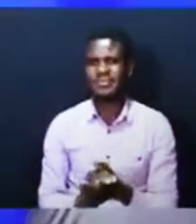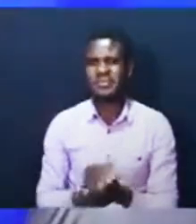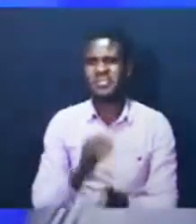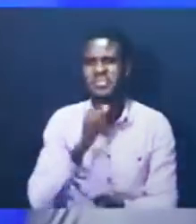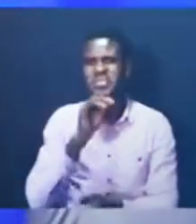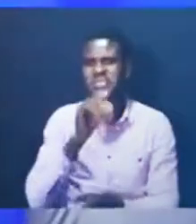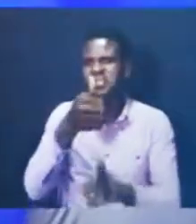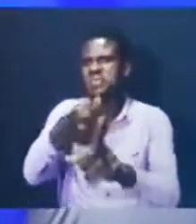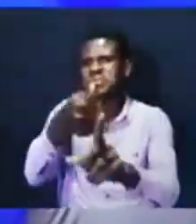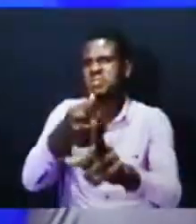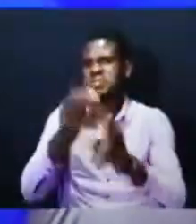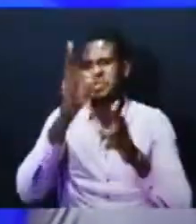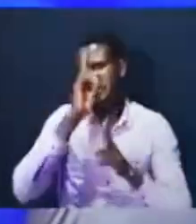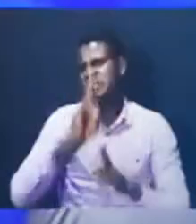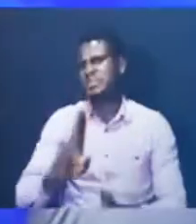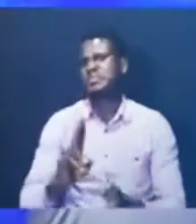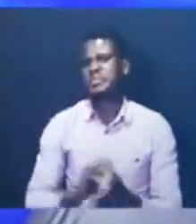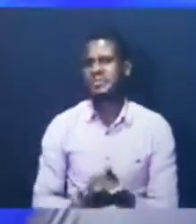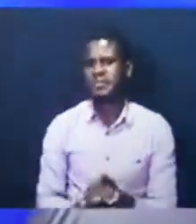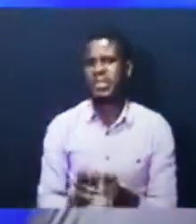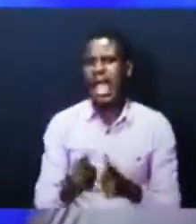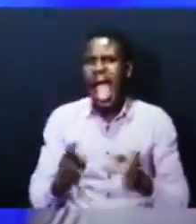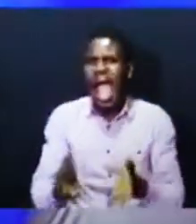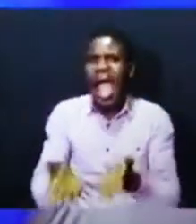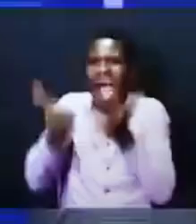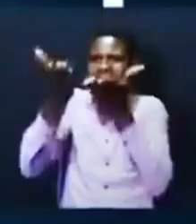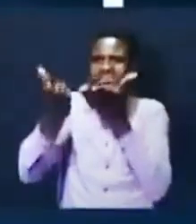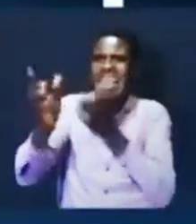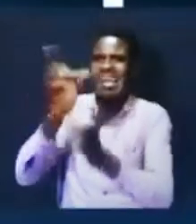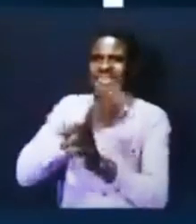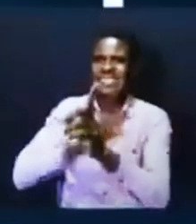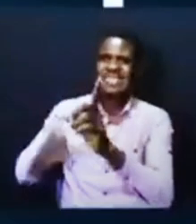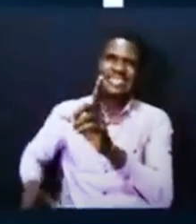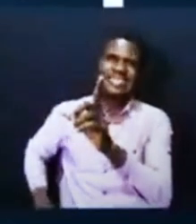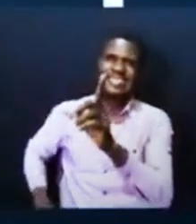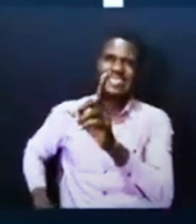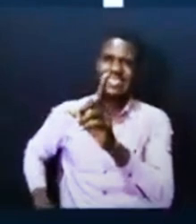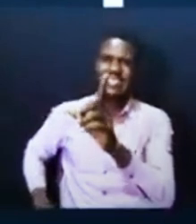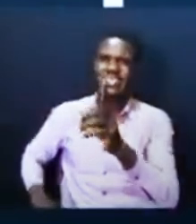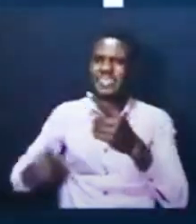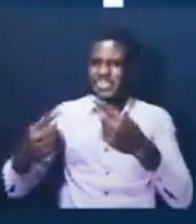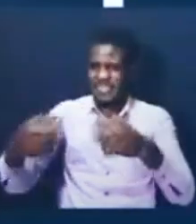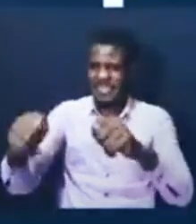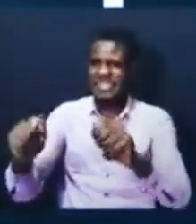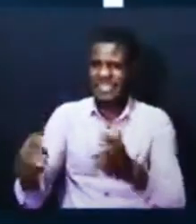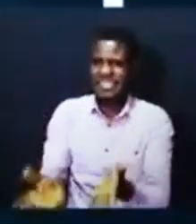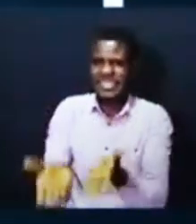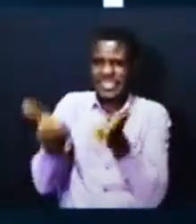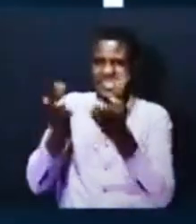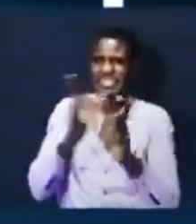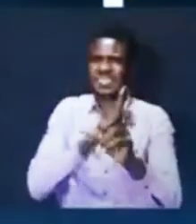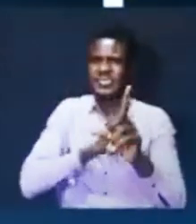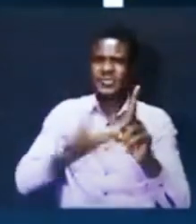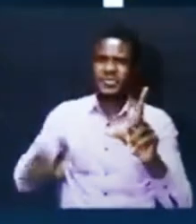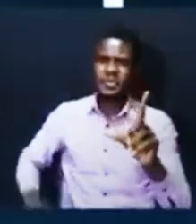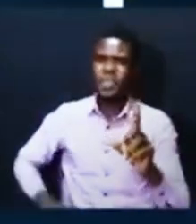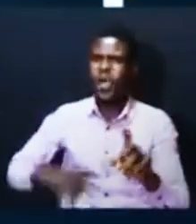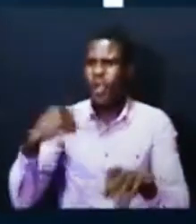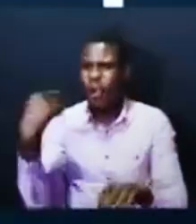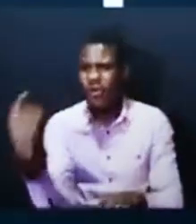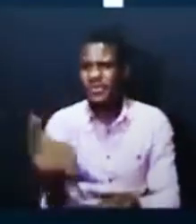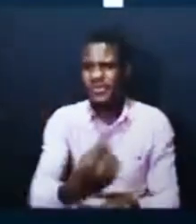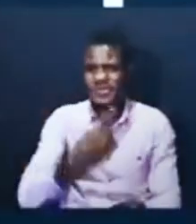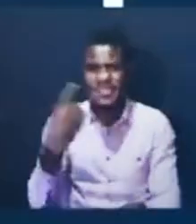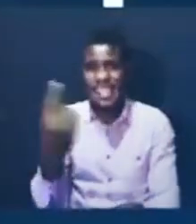not your honor. So lift him up. Try and lift him up.